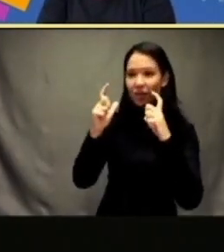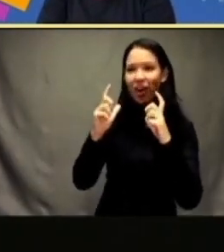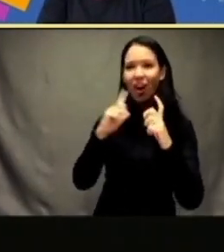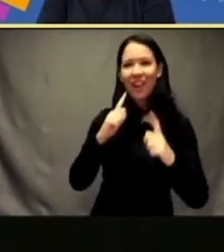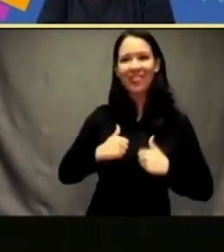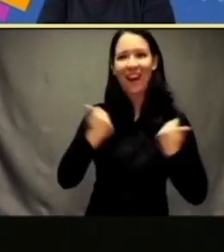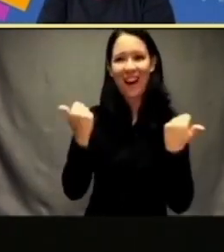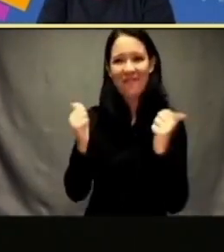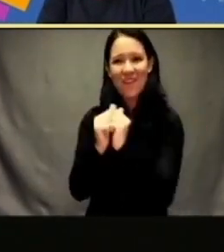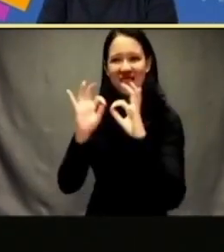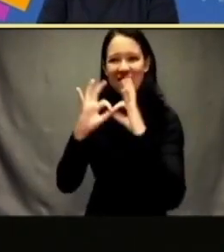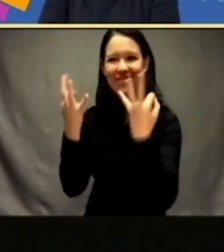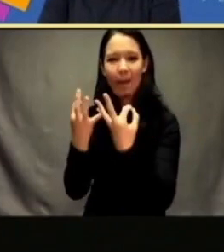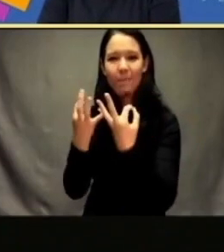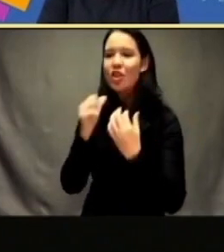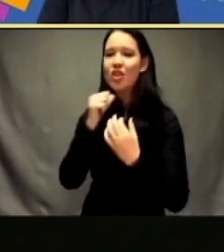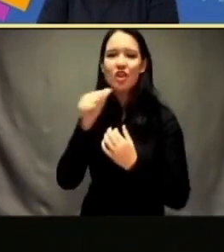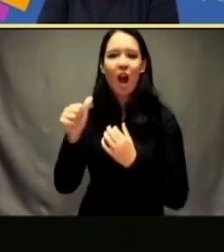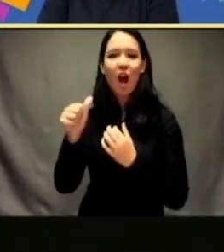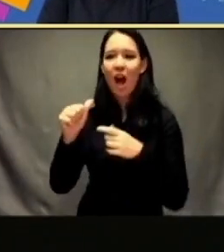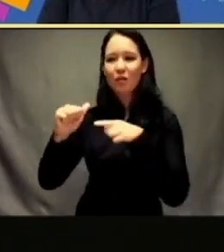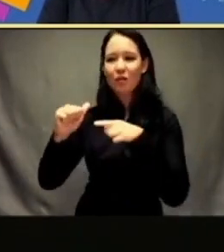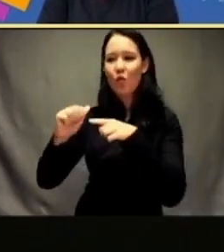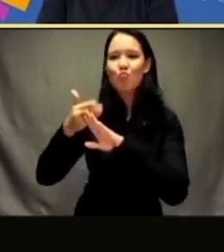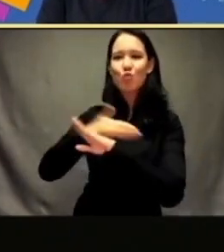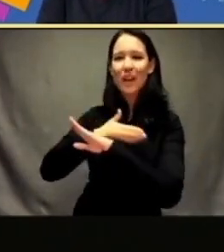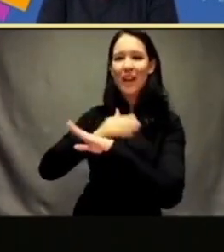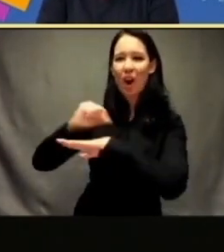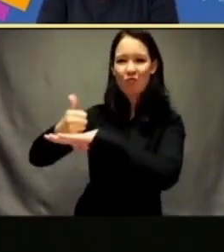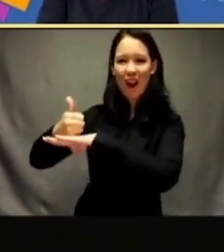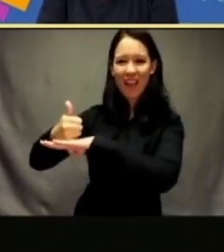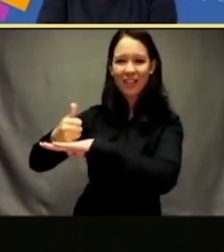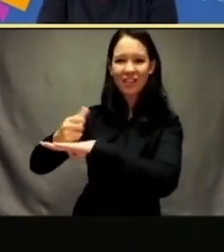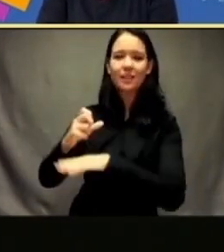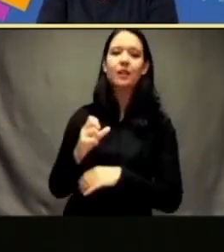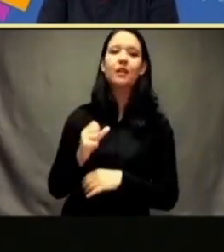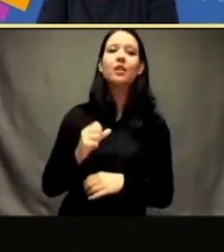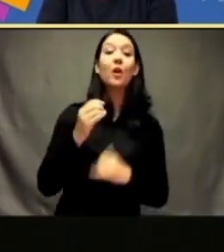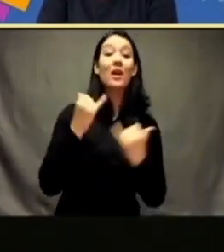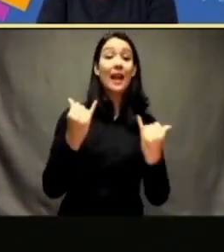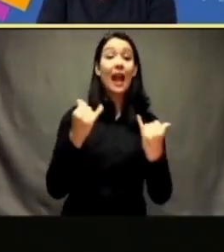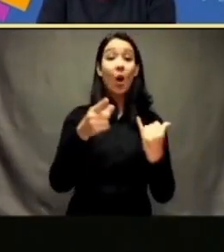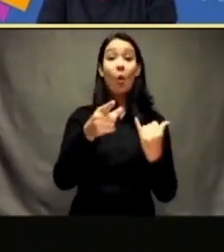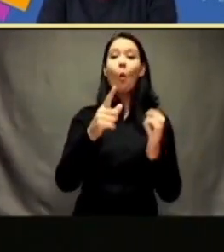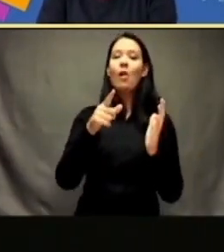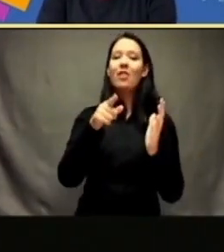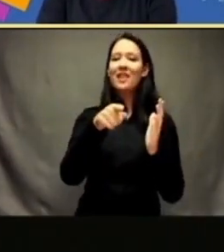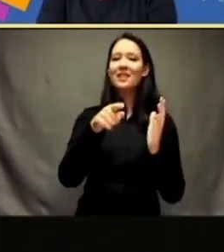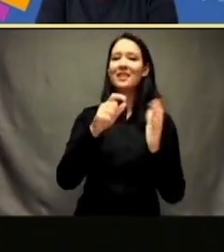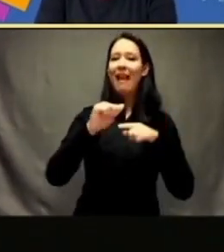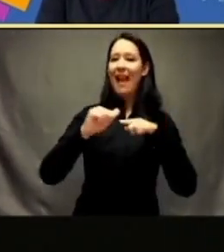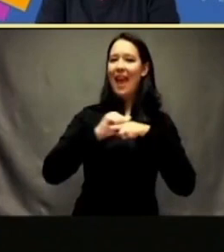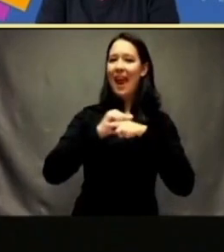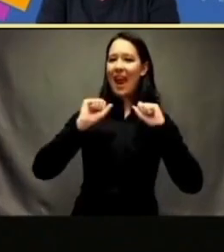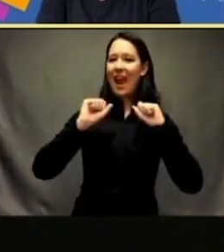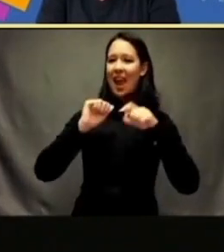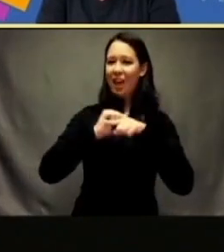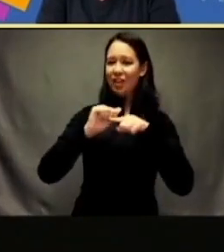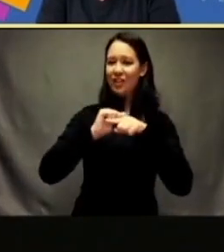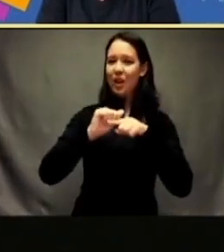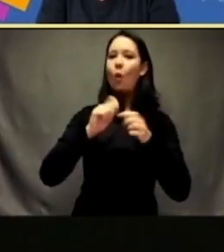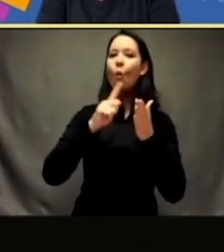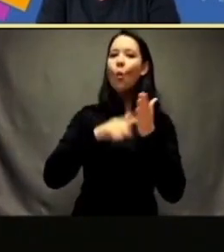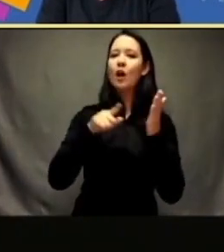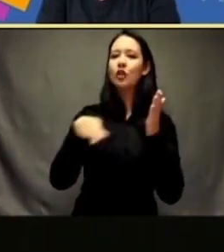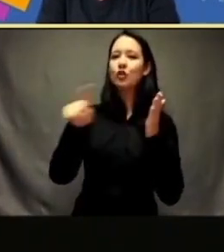for this exercise, we wanted to do this What Do You Notice exercise with you to give you some time